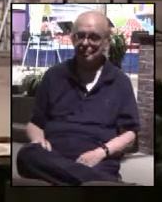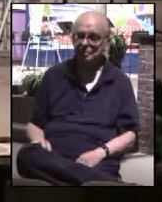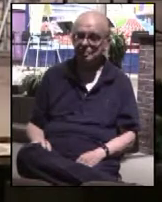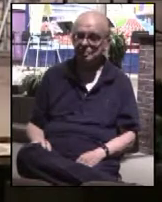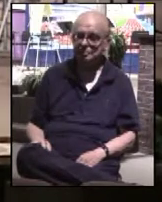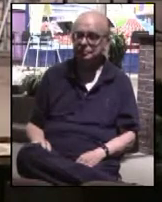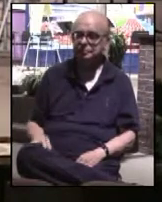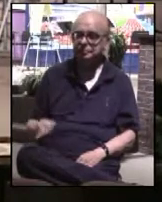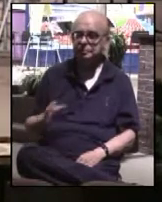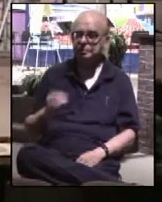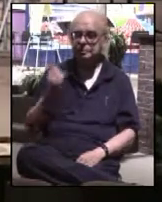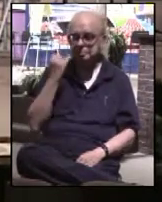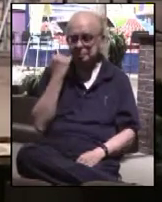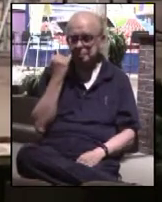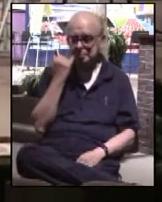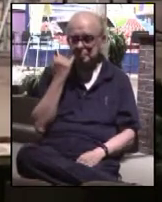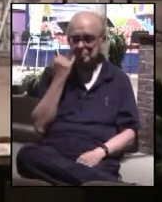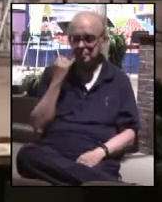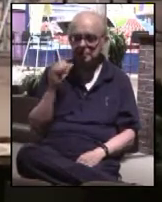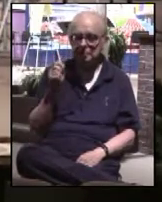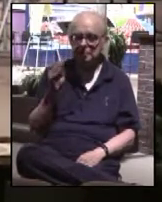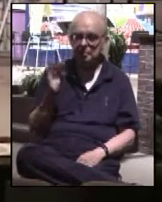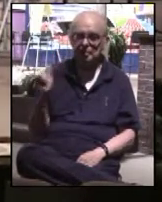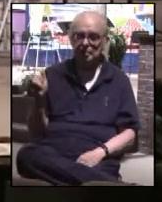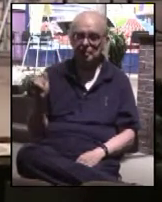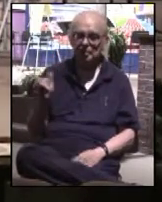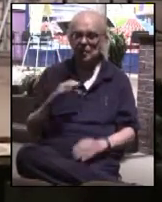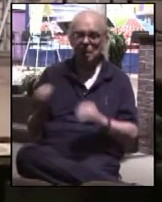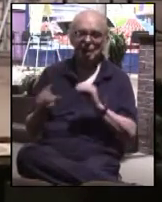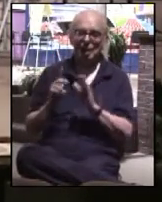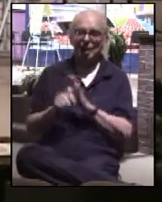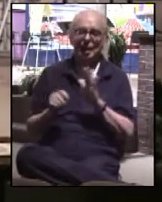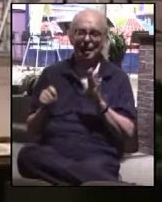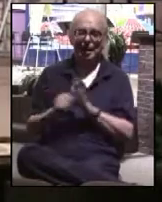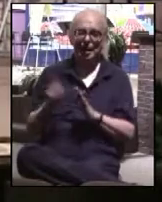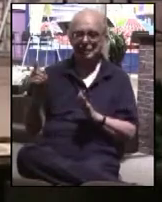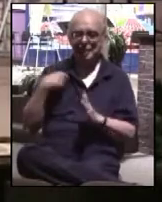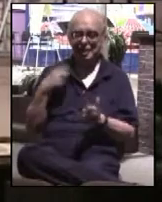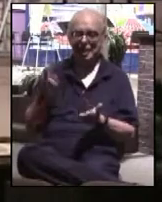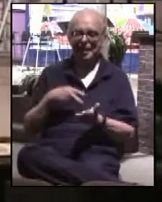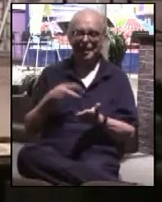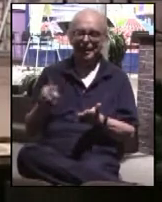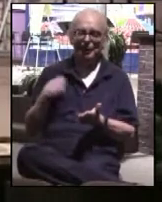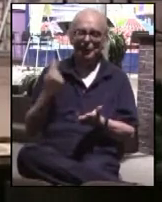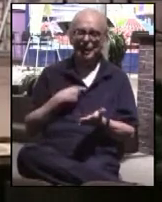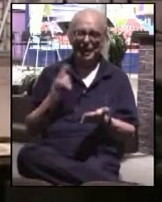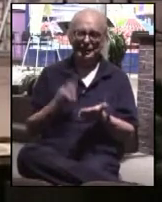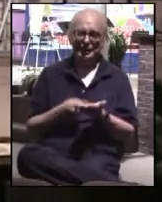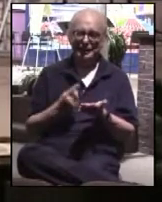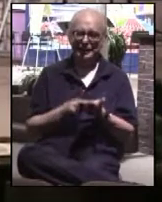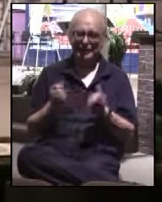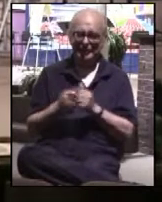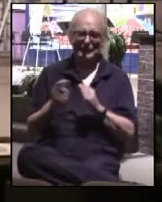and if and if jim puts in on the video me dancing we're going to have a discussion